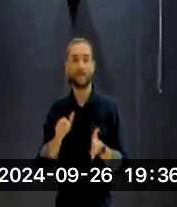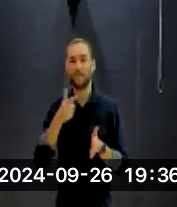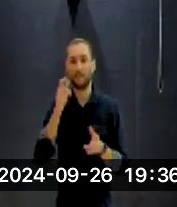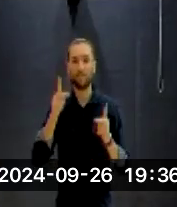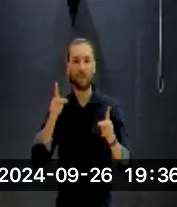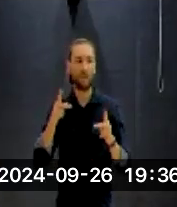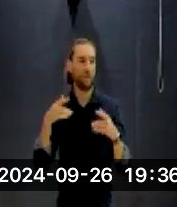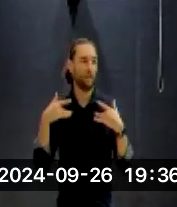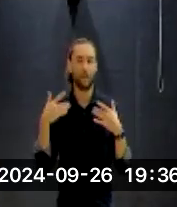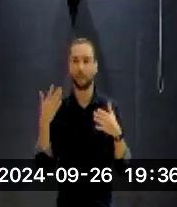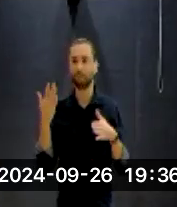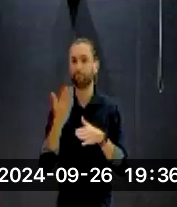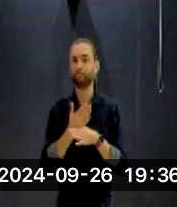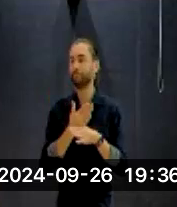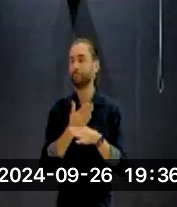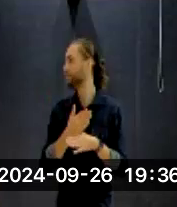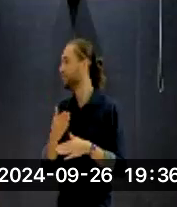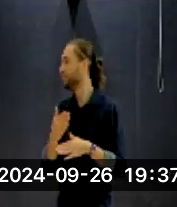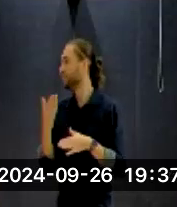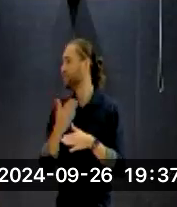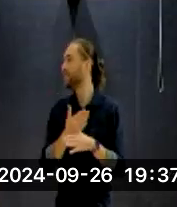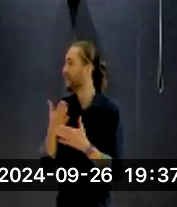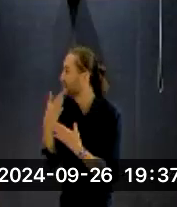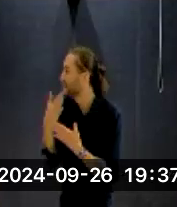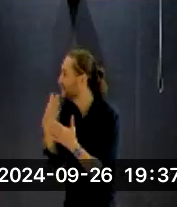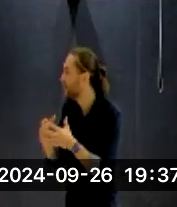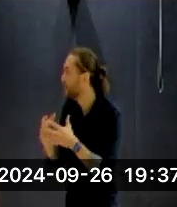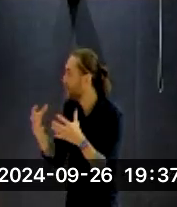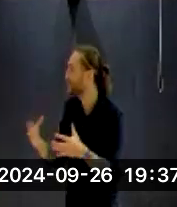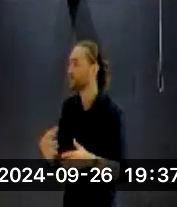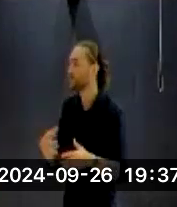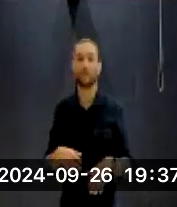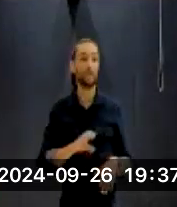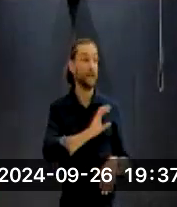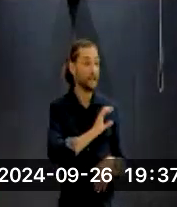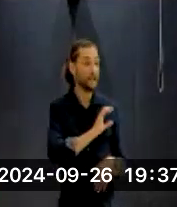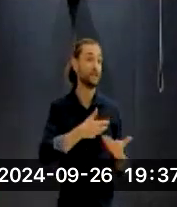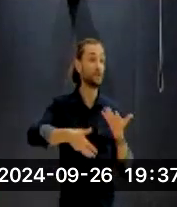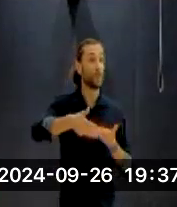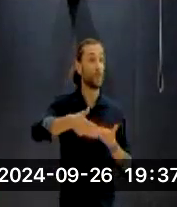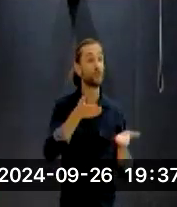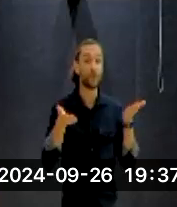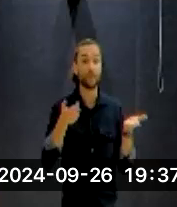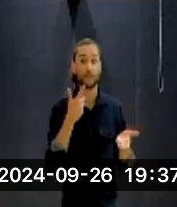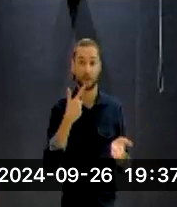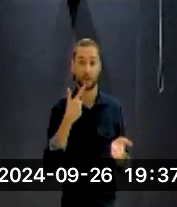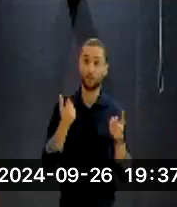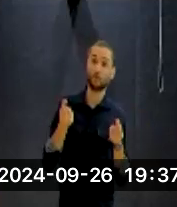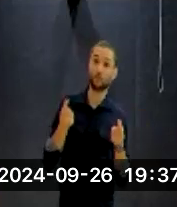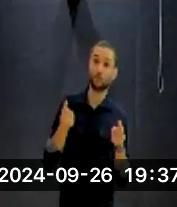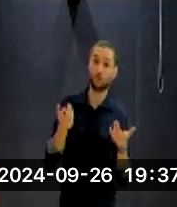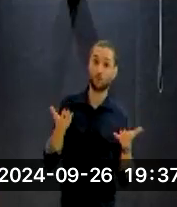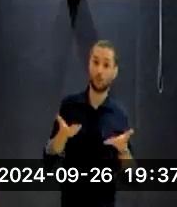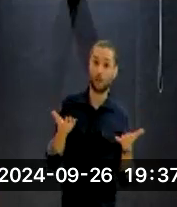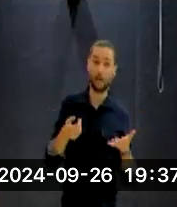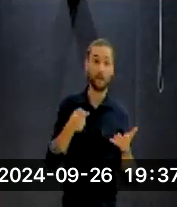coldness from our police and from the social services. They said, hey, so what do you want me to do about it? Hey, if he wants